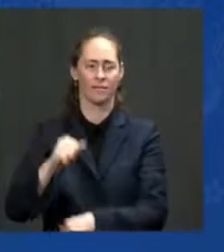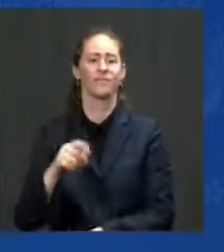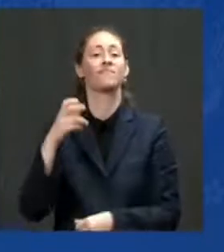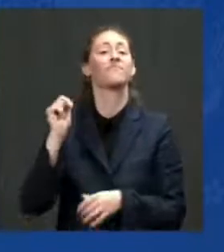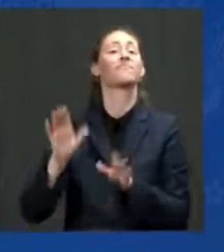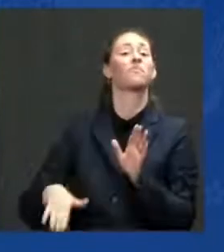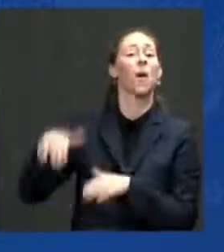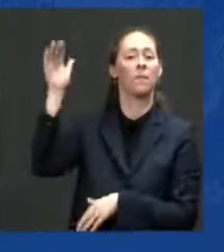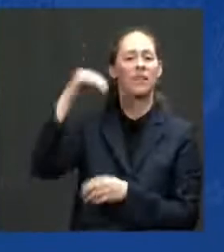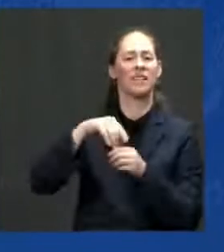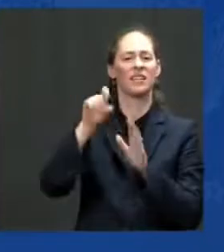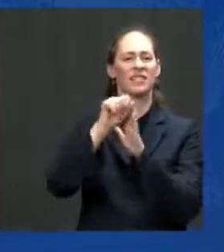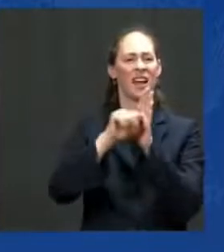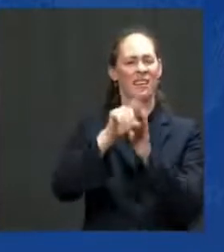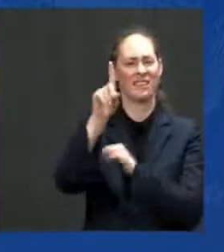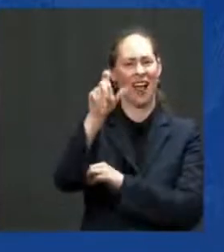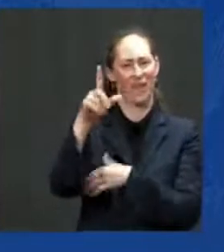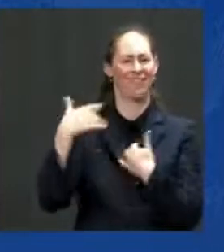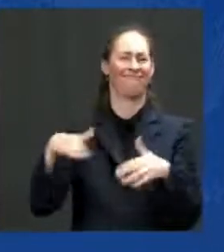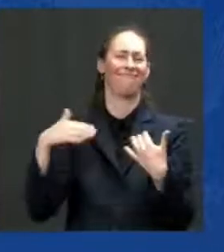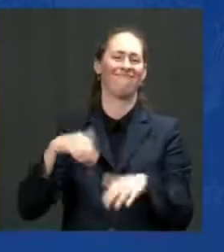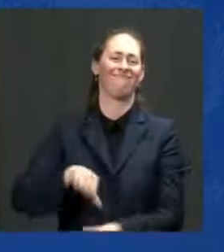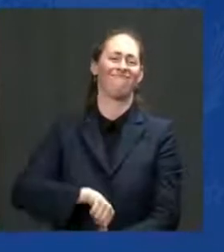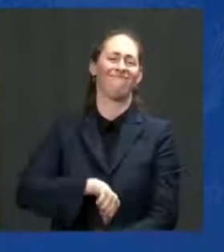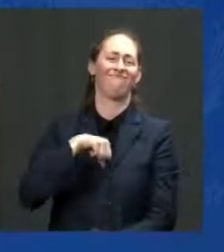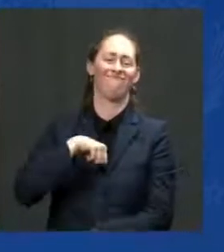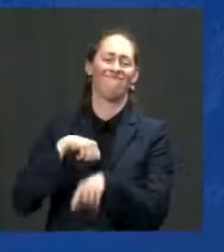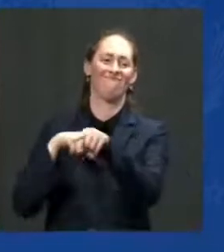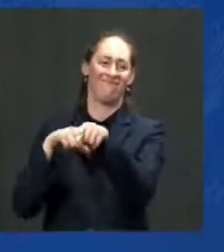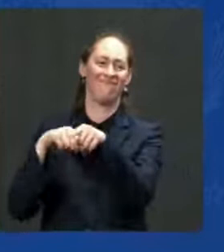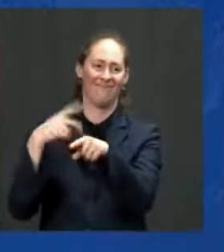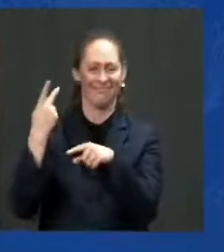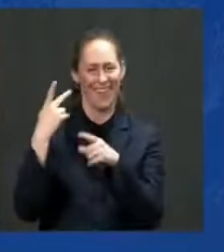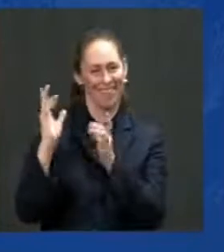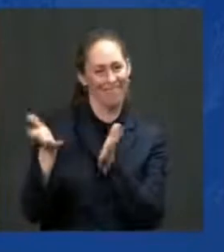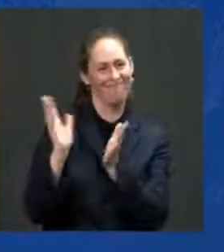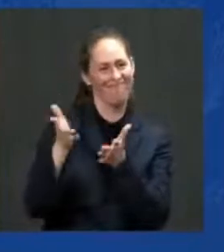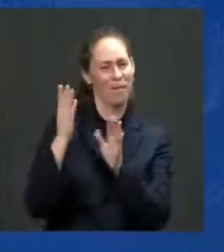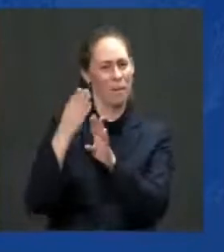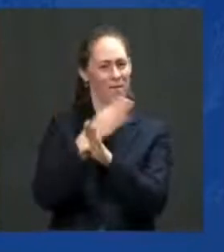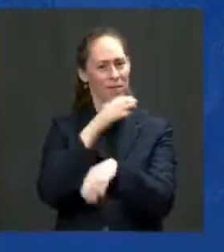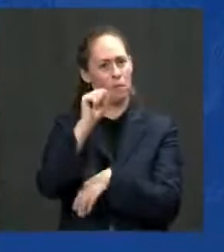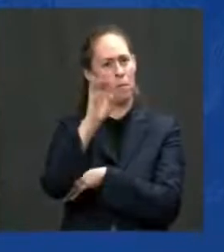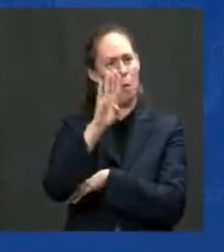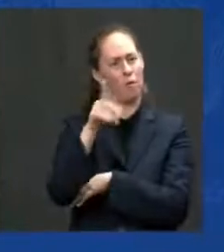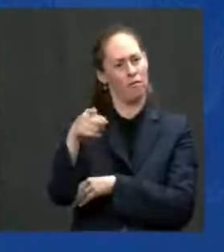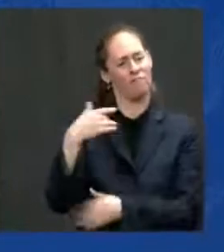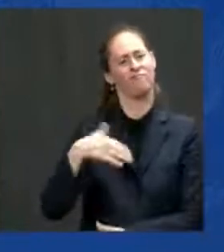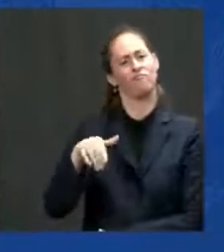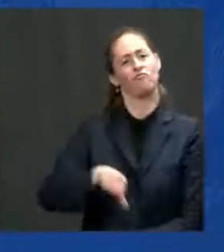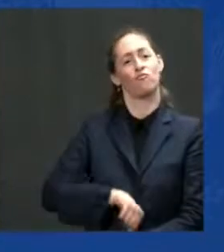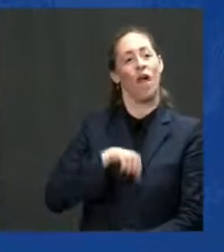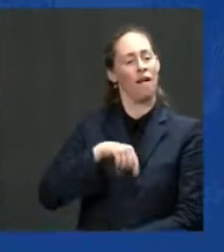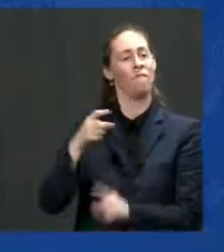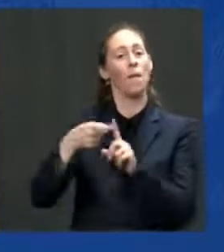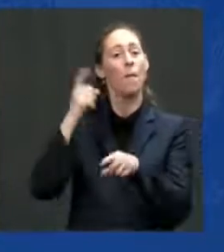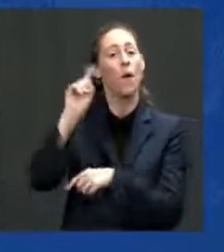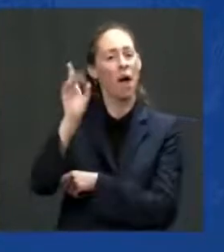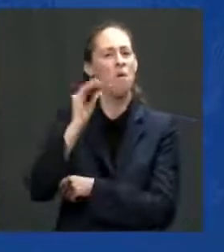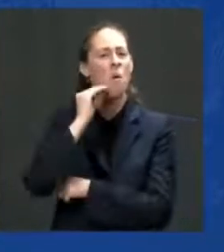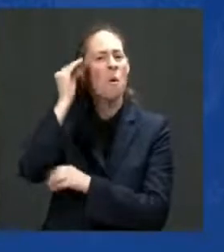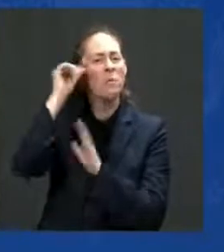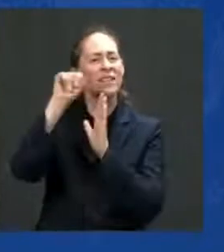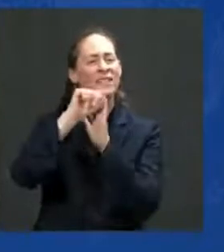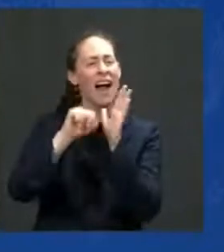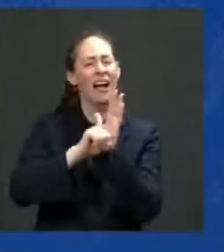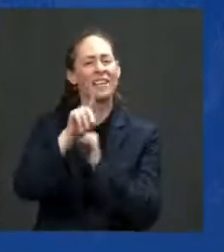before the Super Bowl, and I know, like me, he takes a lot of pride in his home state of Delaware. Chris, you're inspiring a whole lot of kids